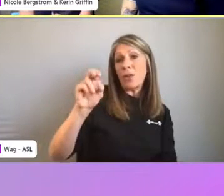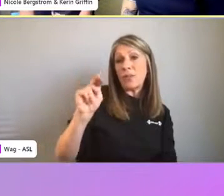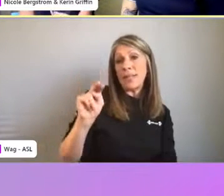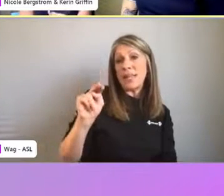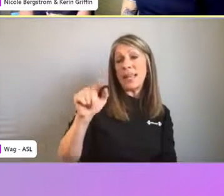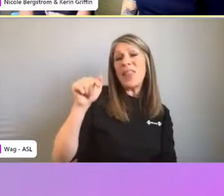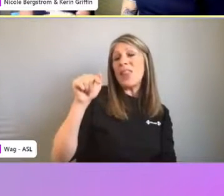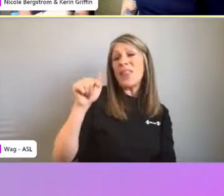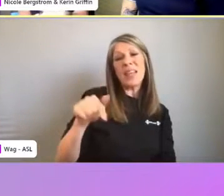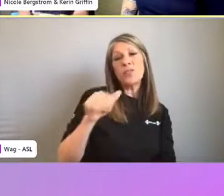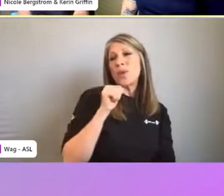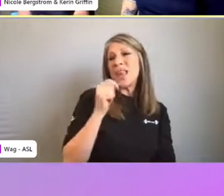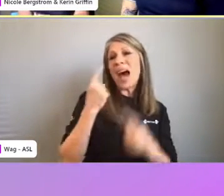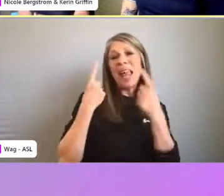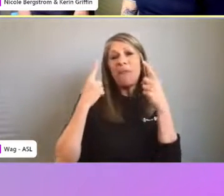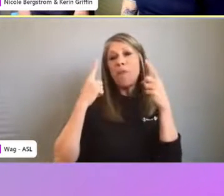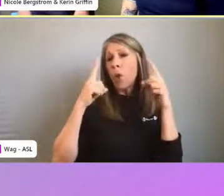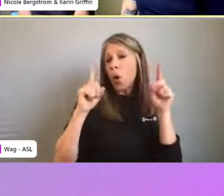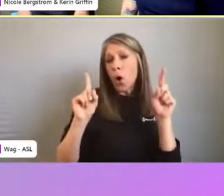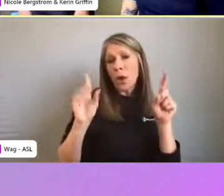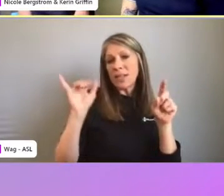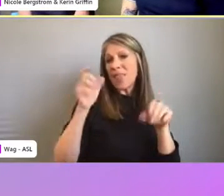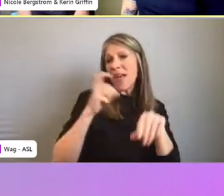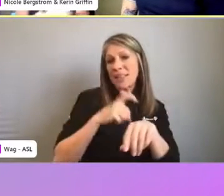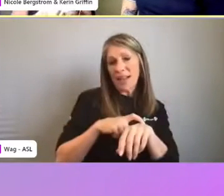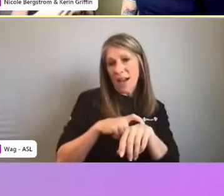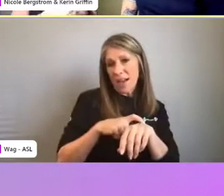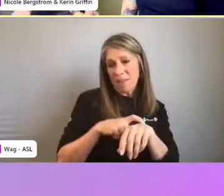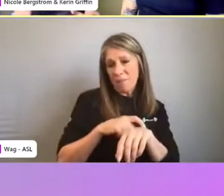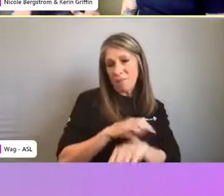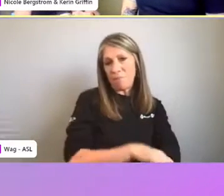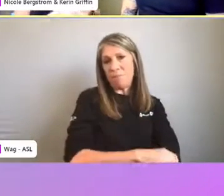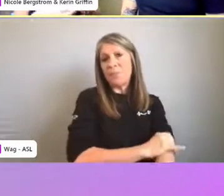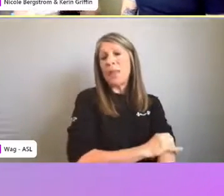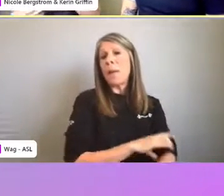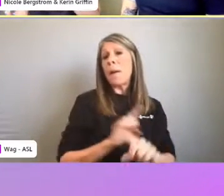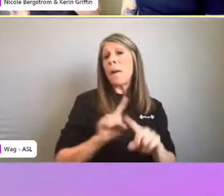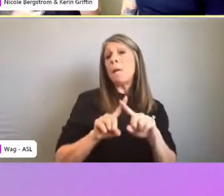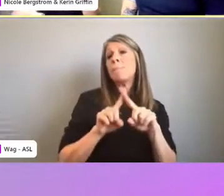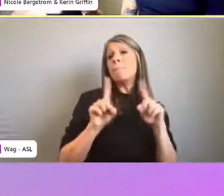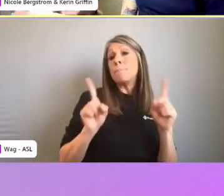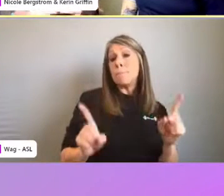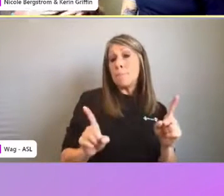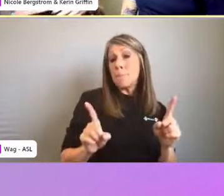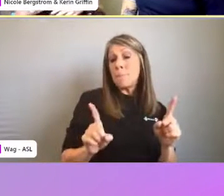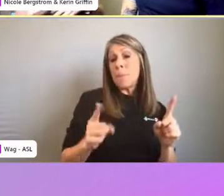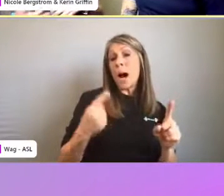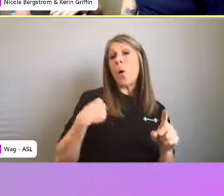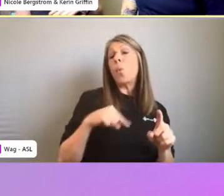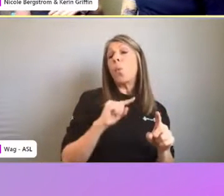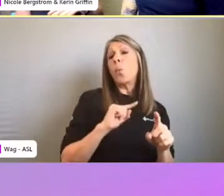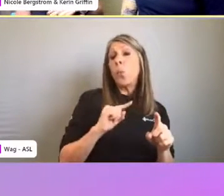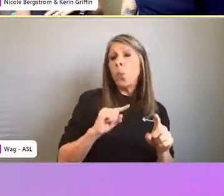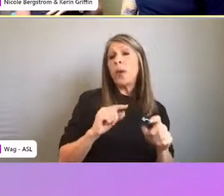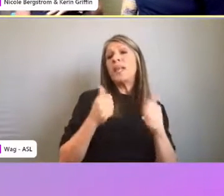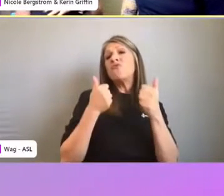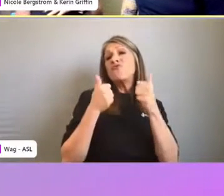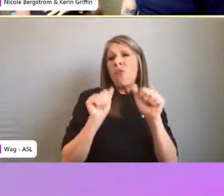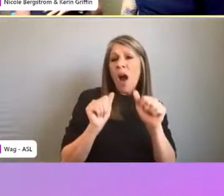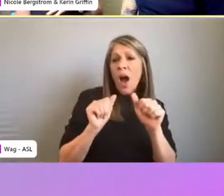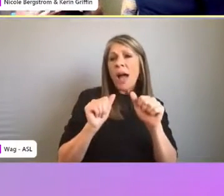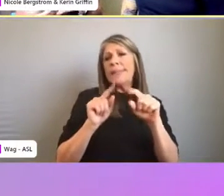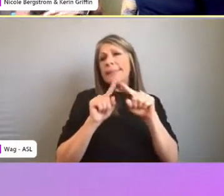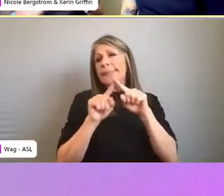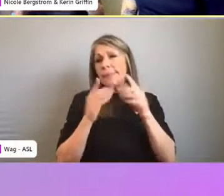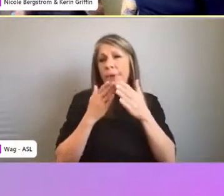likely wouldn't have worked right at that time, but we did quite a bit of trial and error,